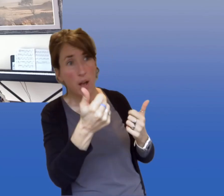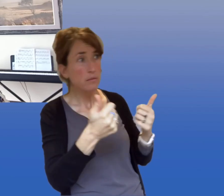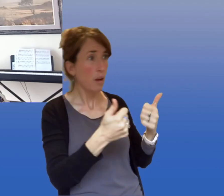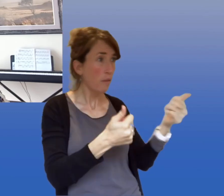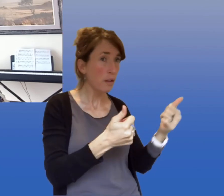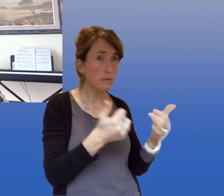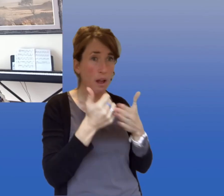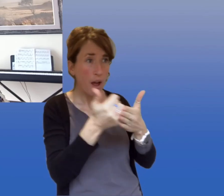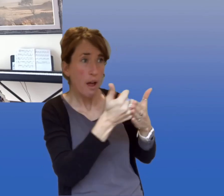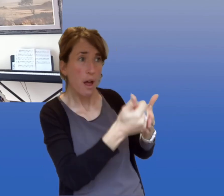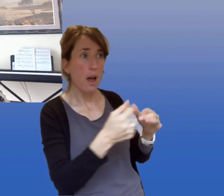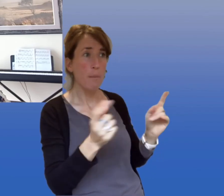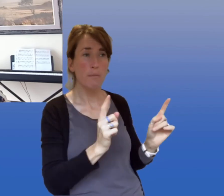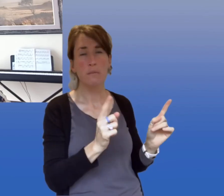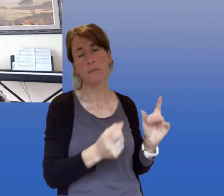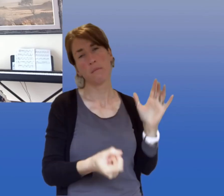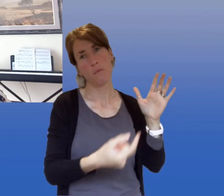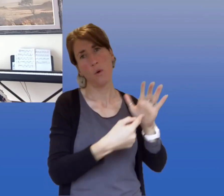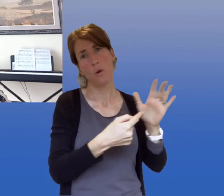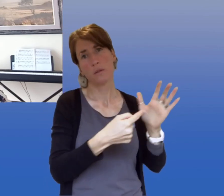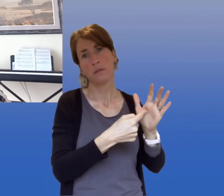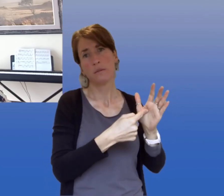caring for those in our community. I think those are